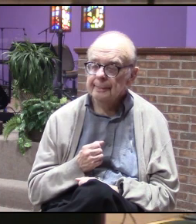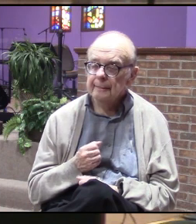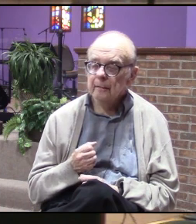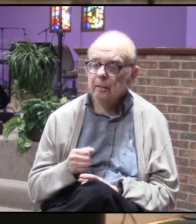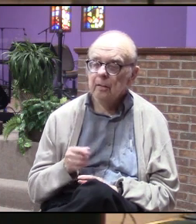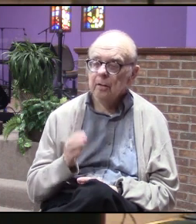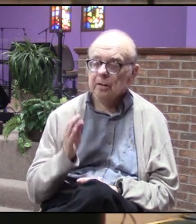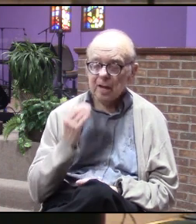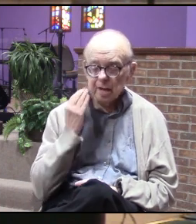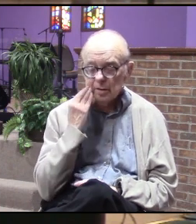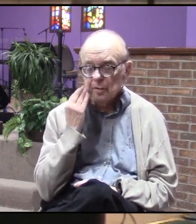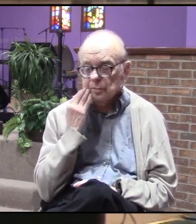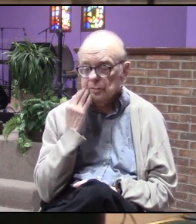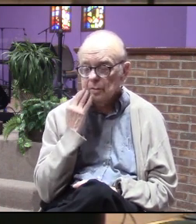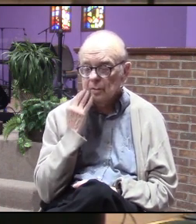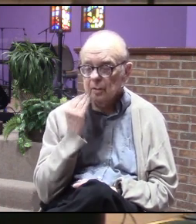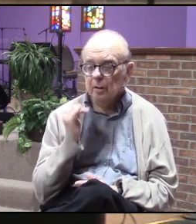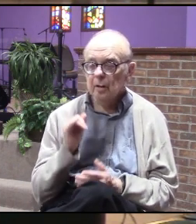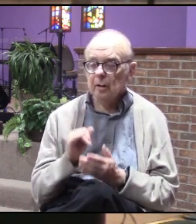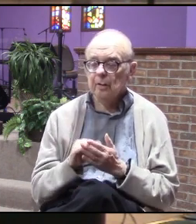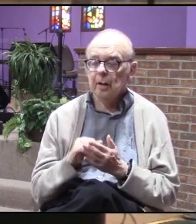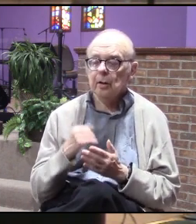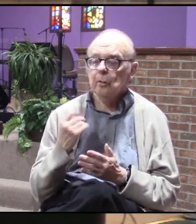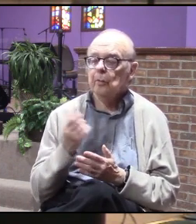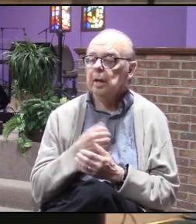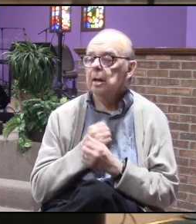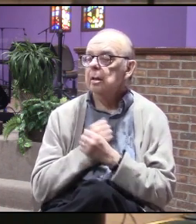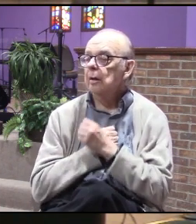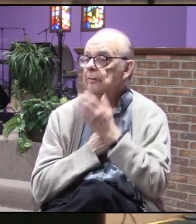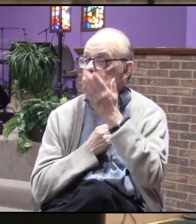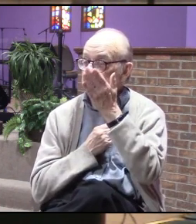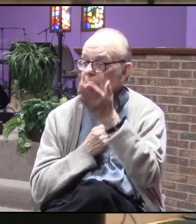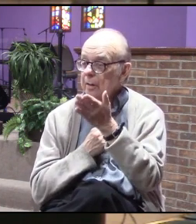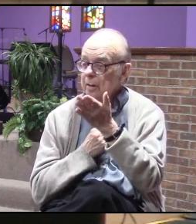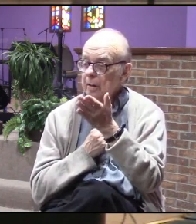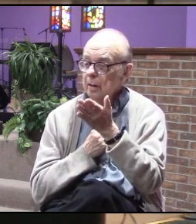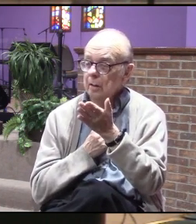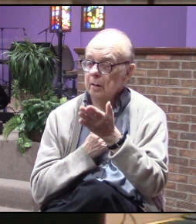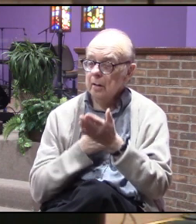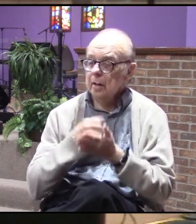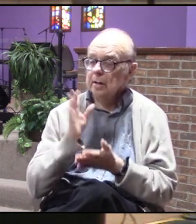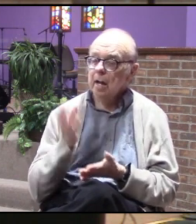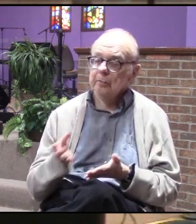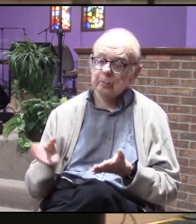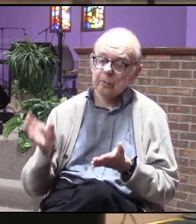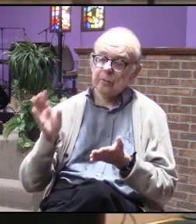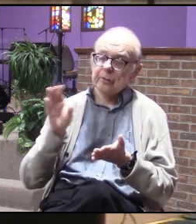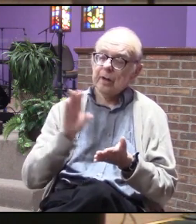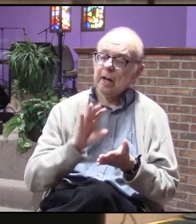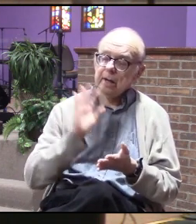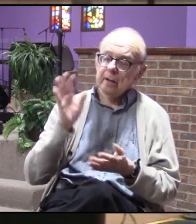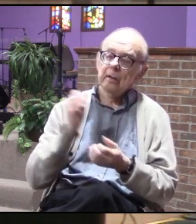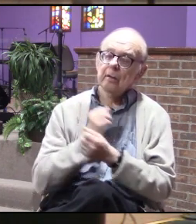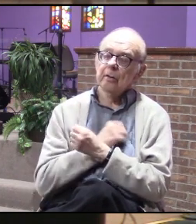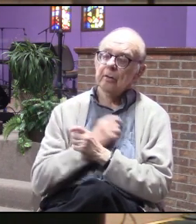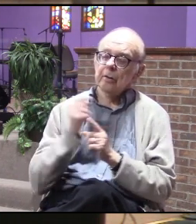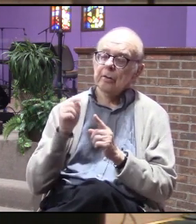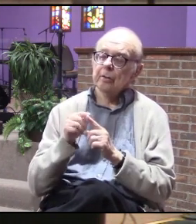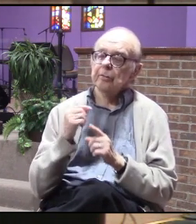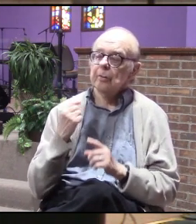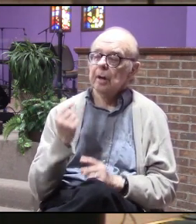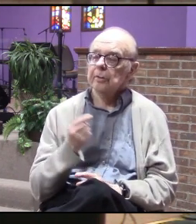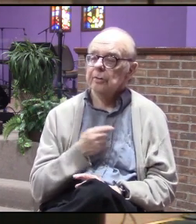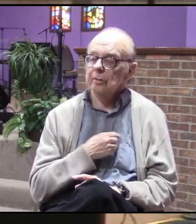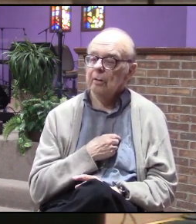When God knows that we love Him, He pours out His love towards us